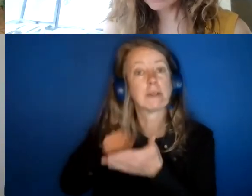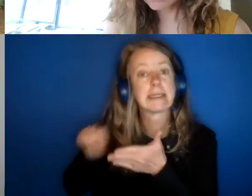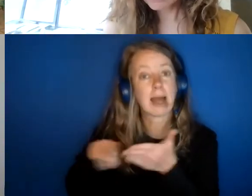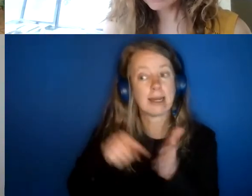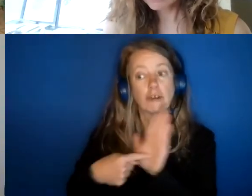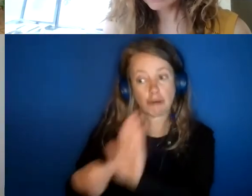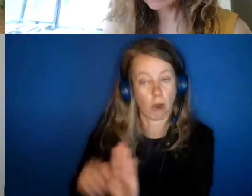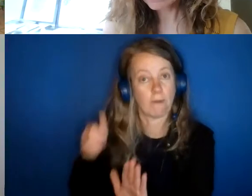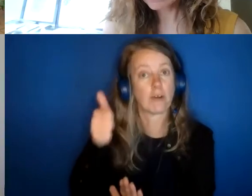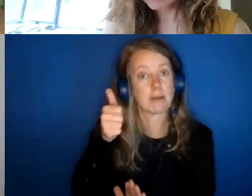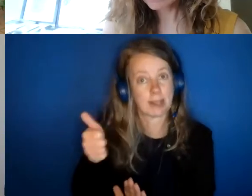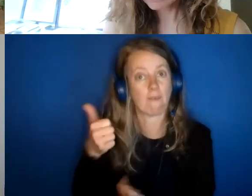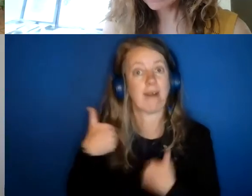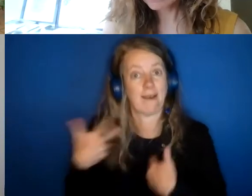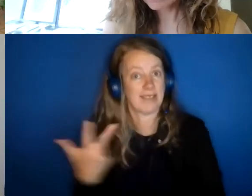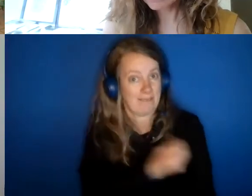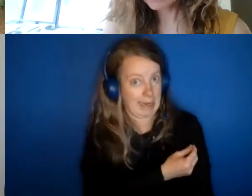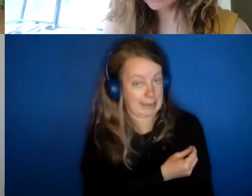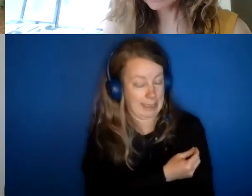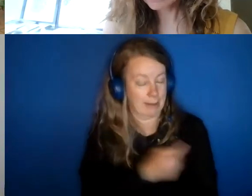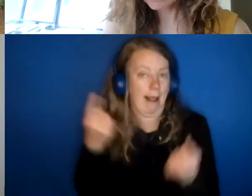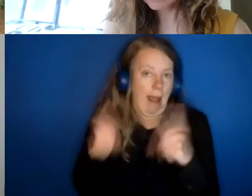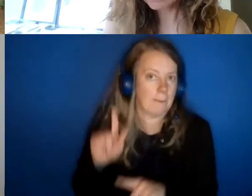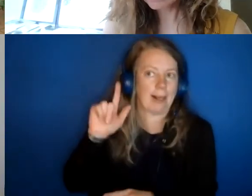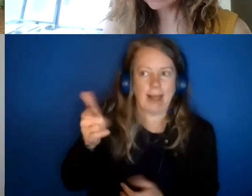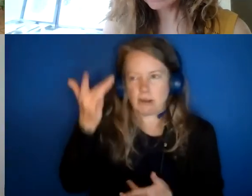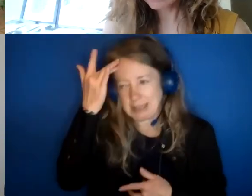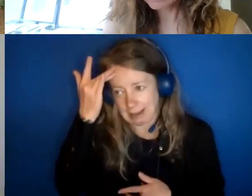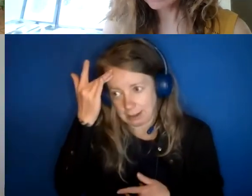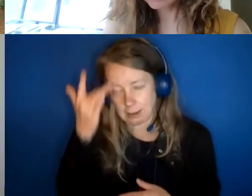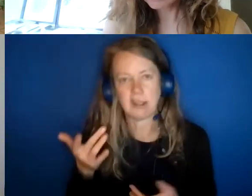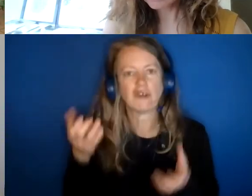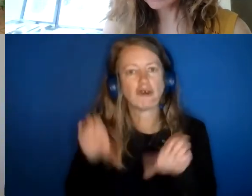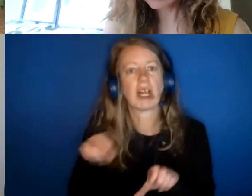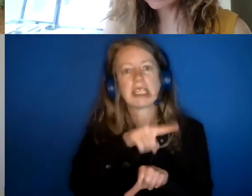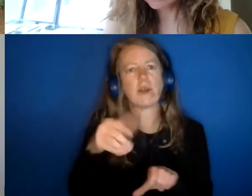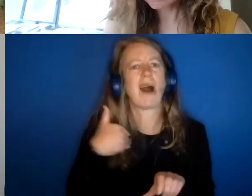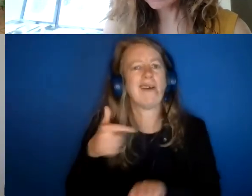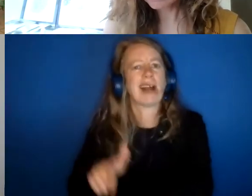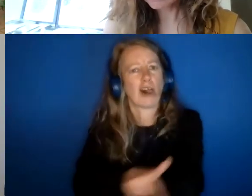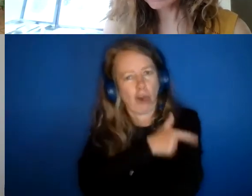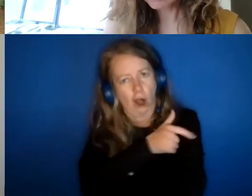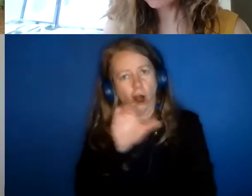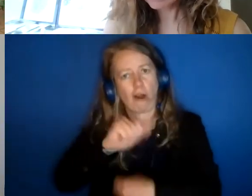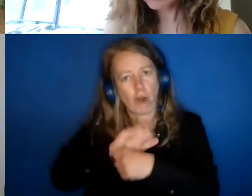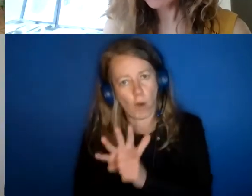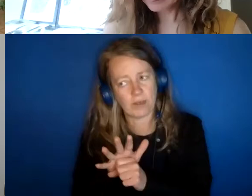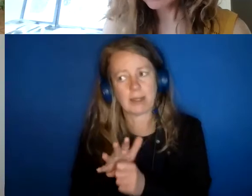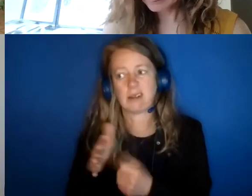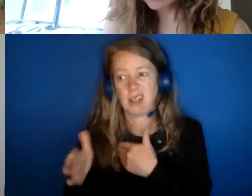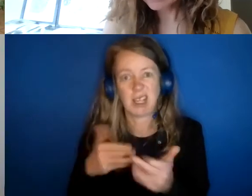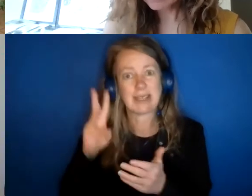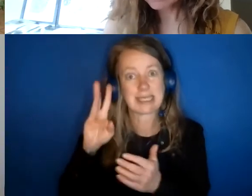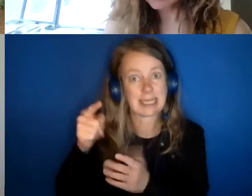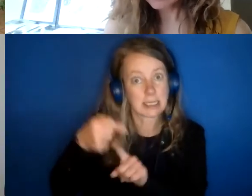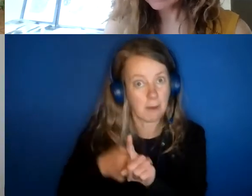then get infected later, the chance of you having lingering symptoms even as far out as 6 months is